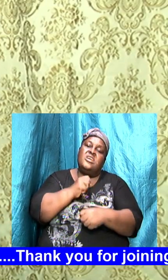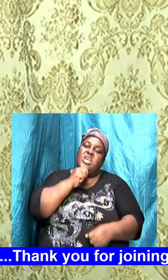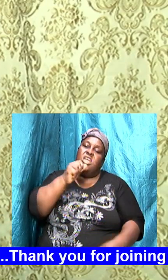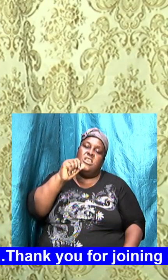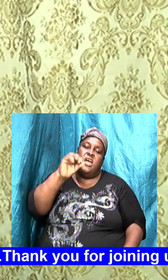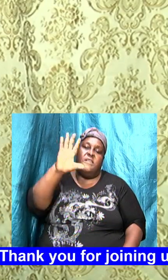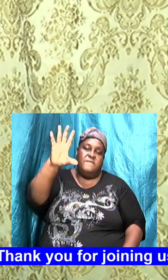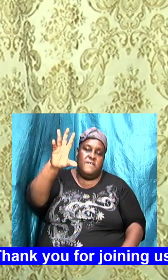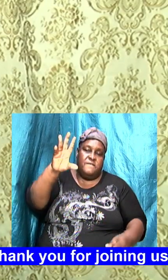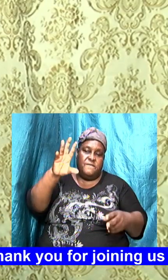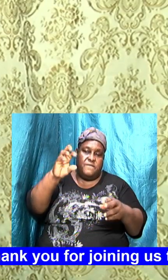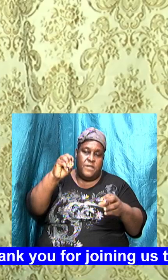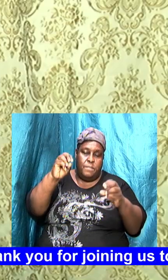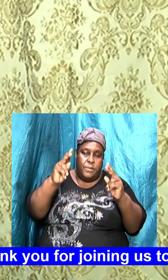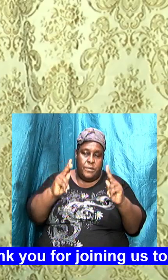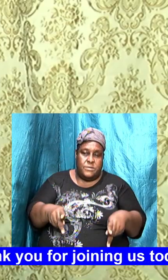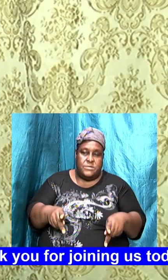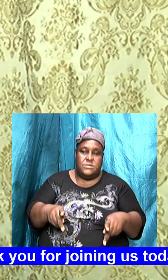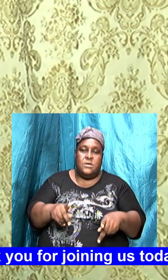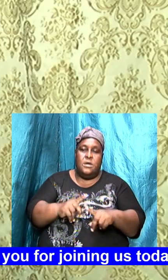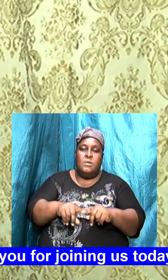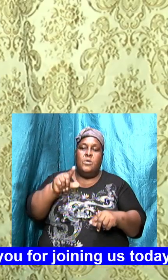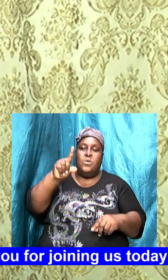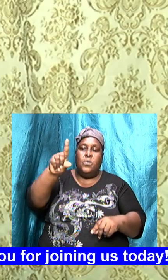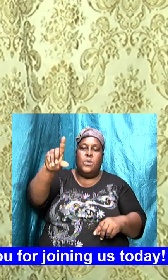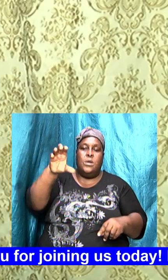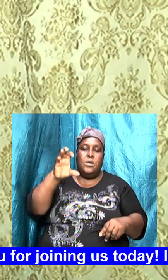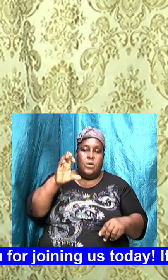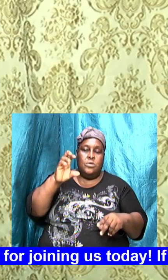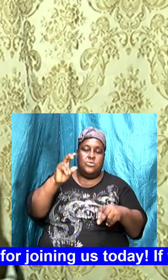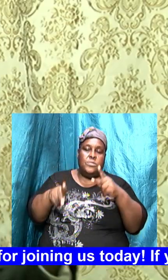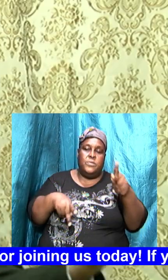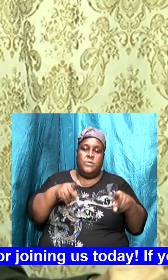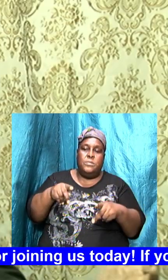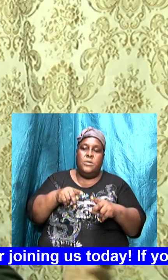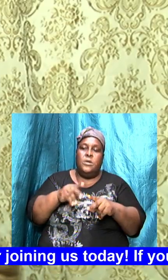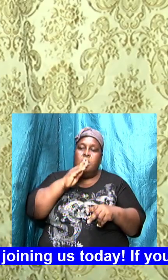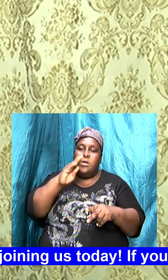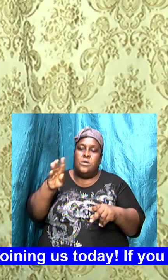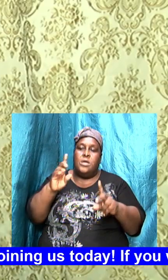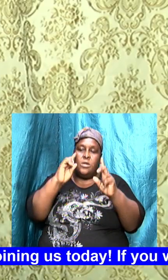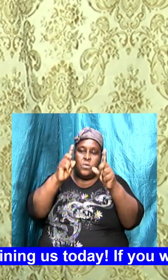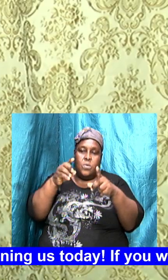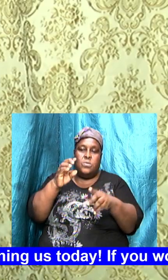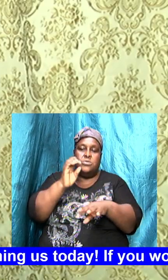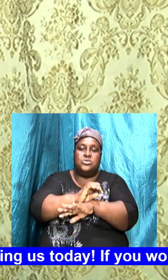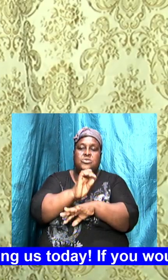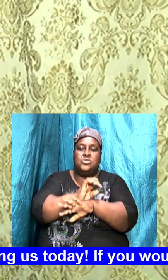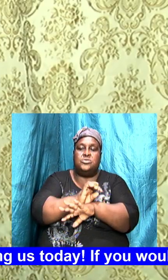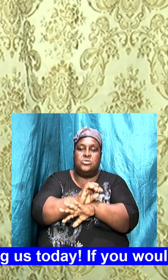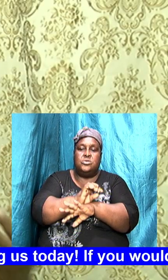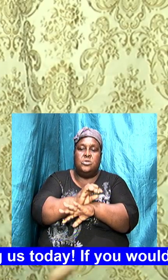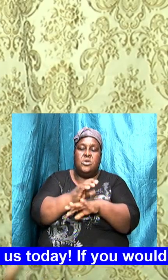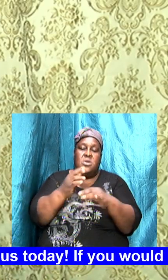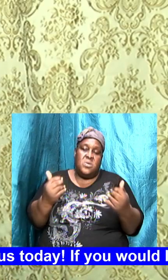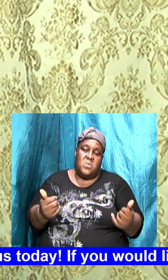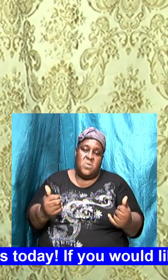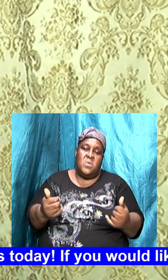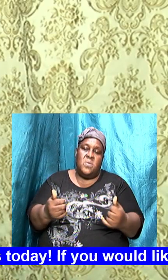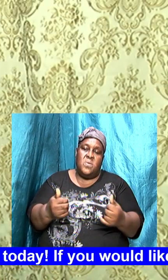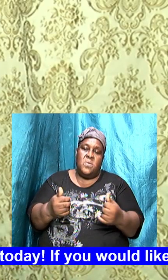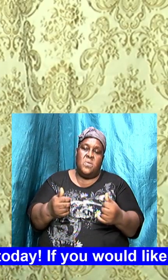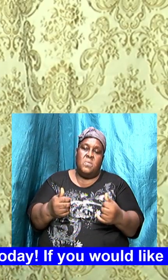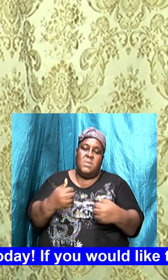50, but 100 persons to be out. Of course, we will now expand the space because the space is